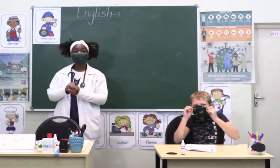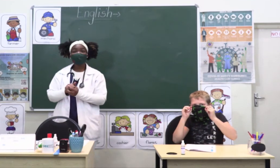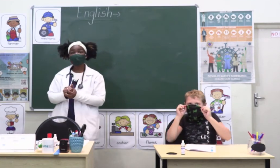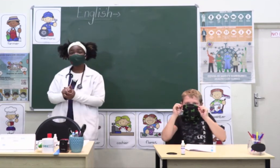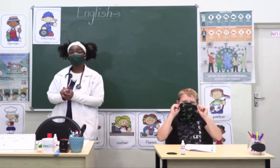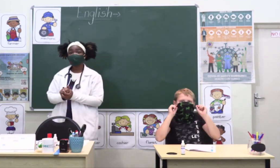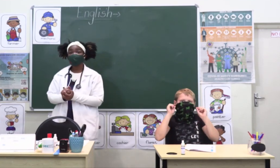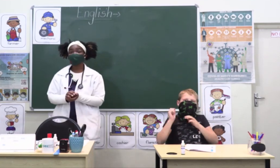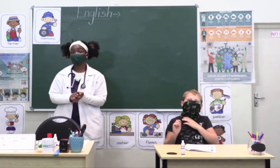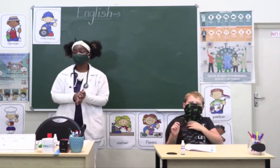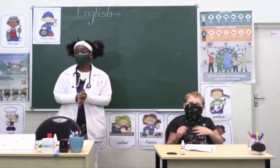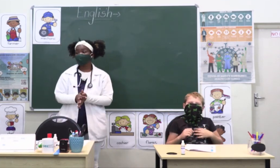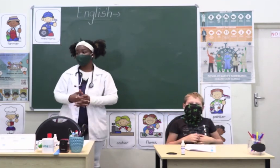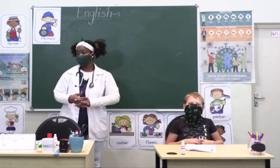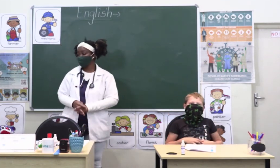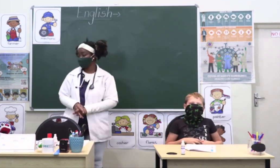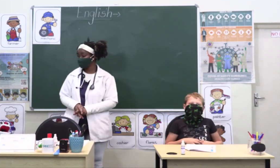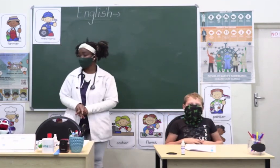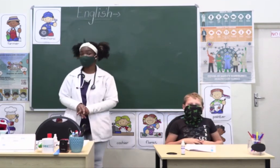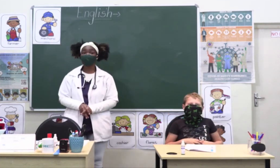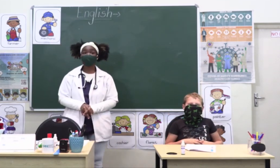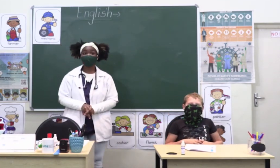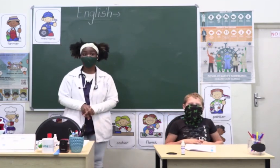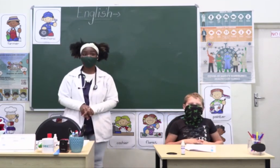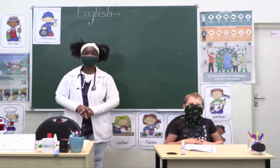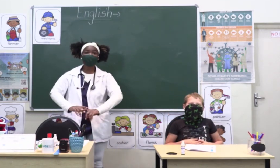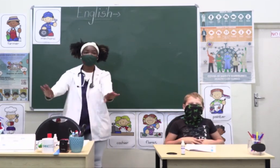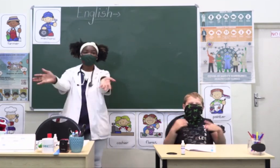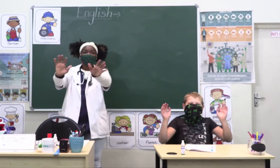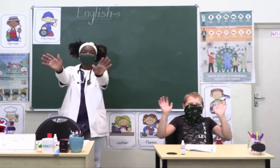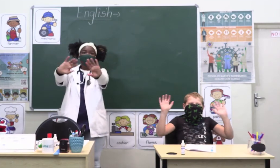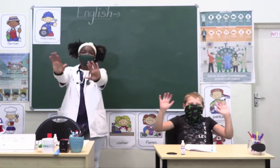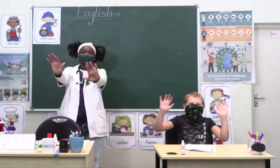next time, I would like to welcome Soshi, and we can say goodbye.